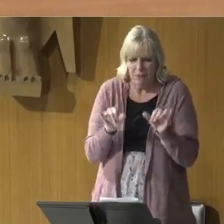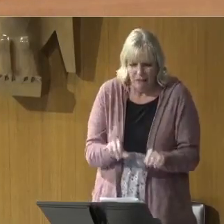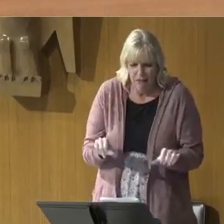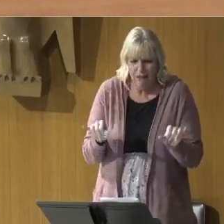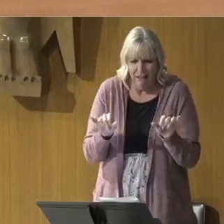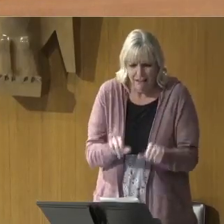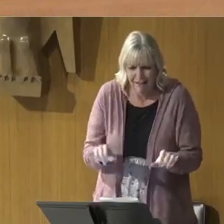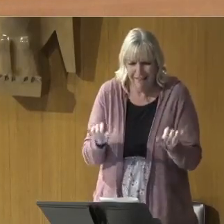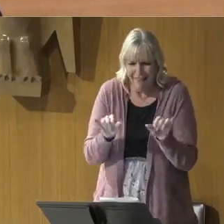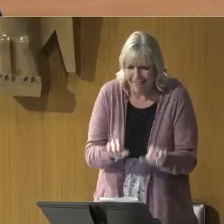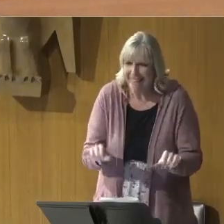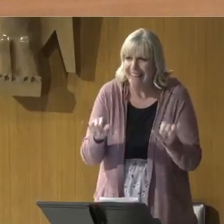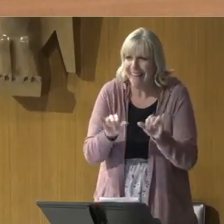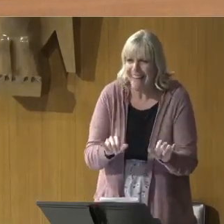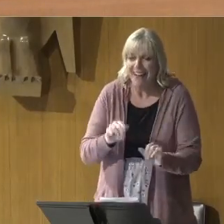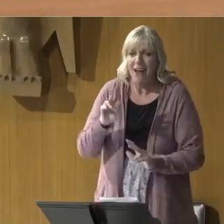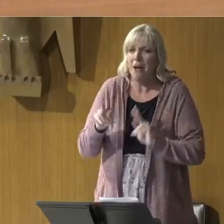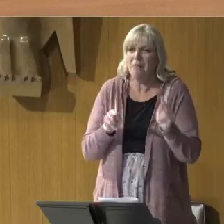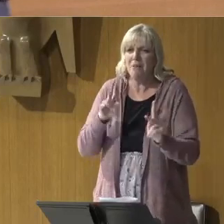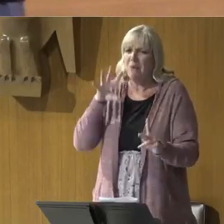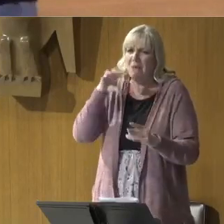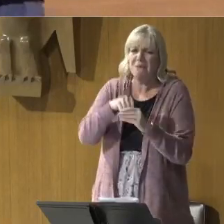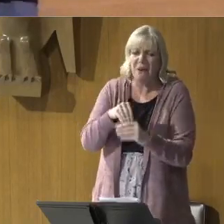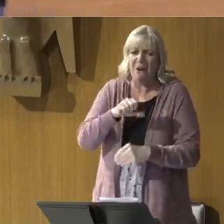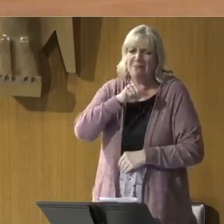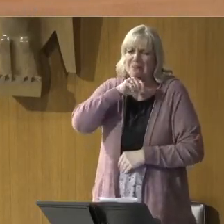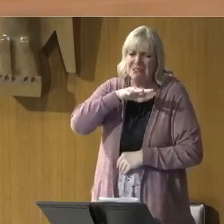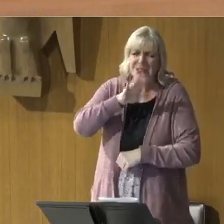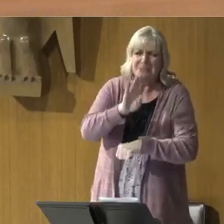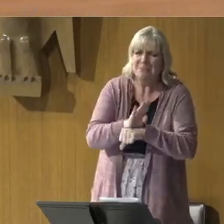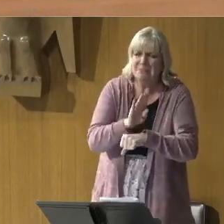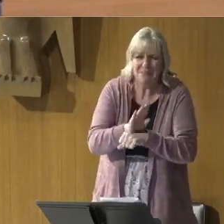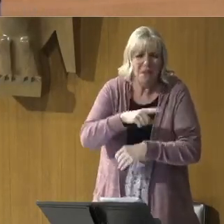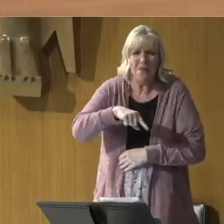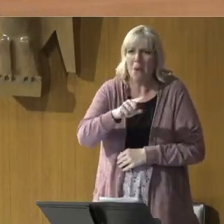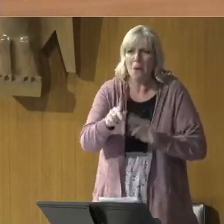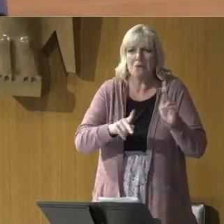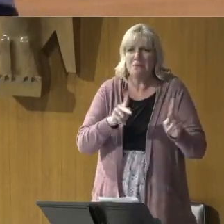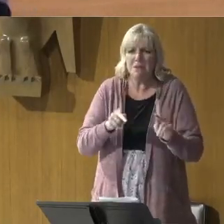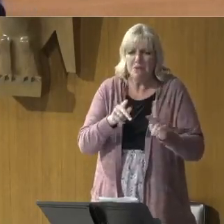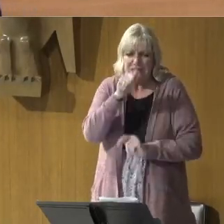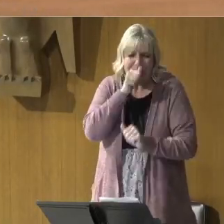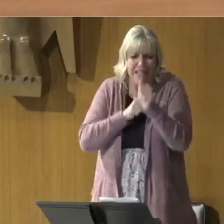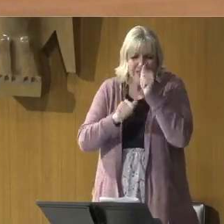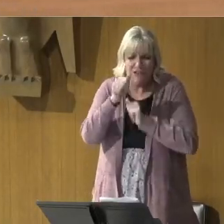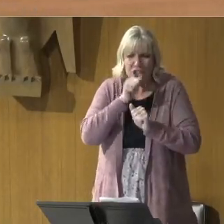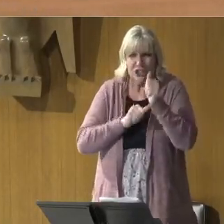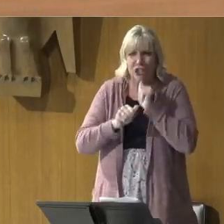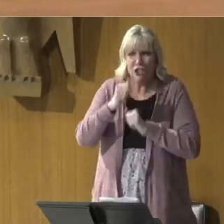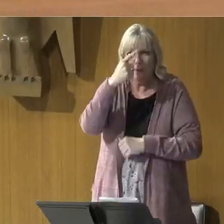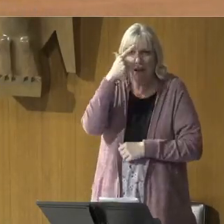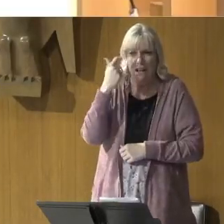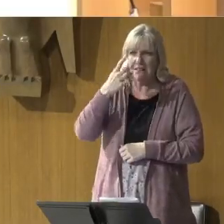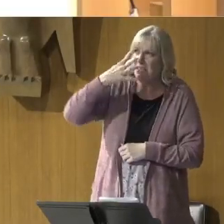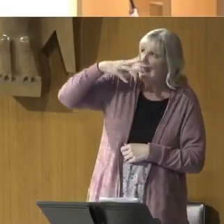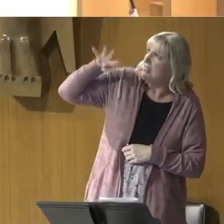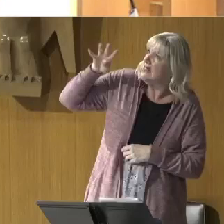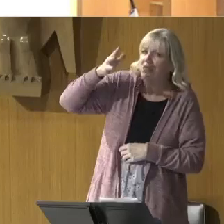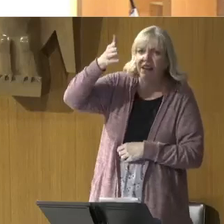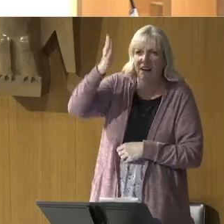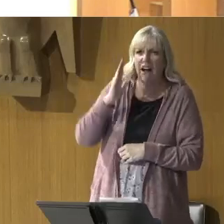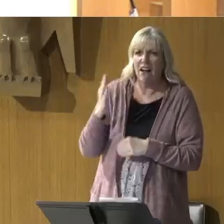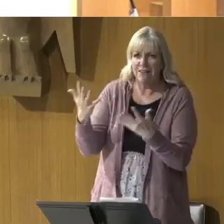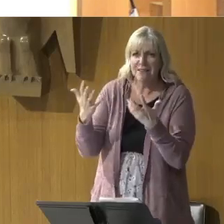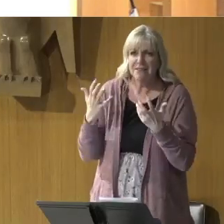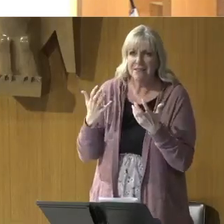The people engage in corrupt practices. They suffer as a result of their neglect of the ways of God. They call